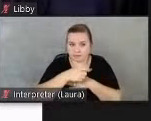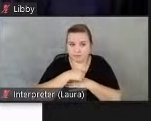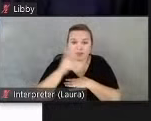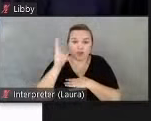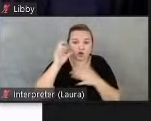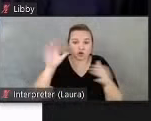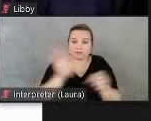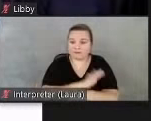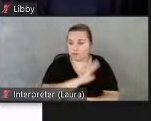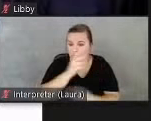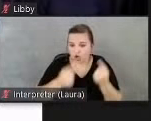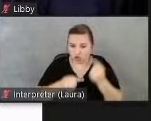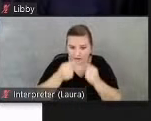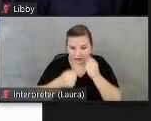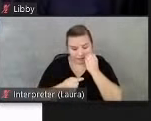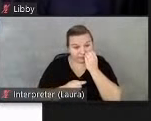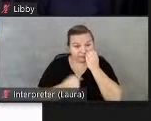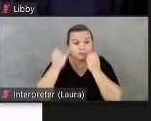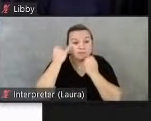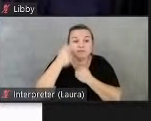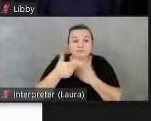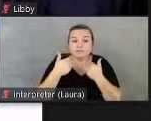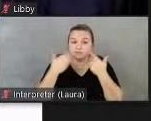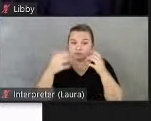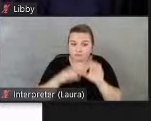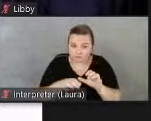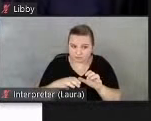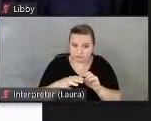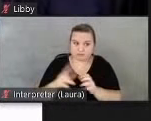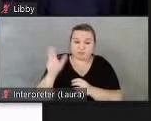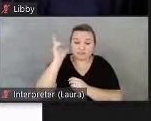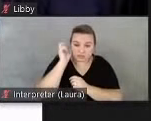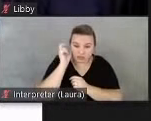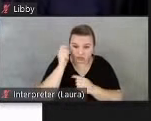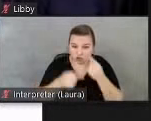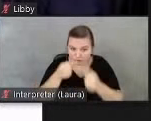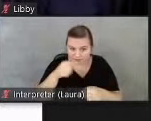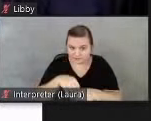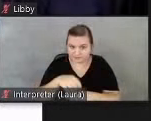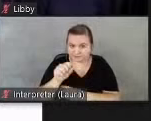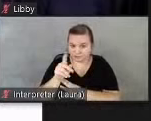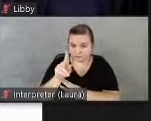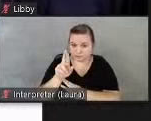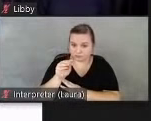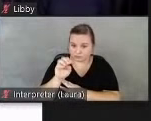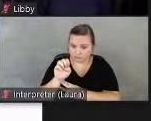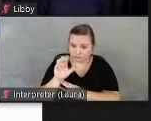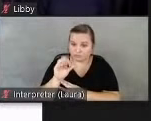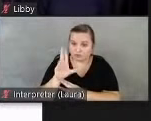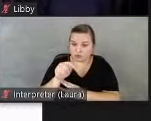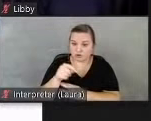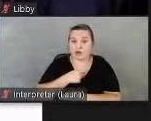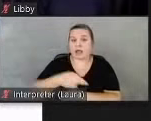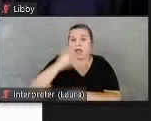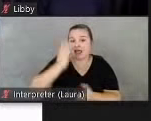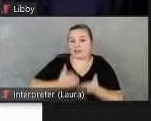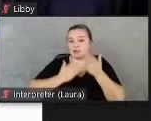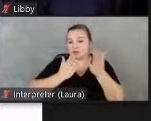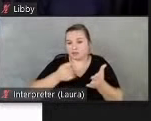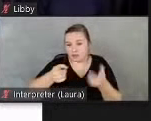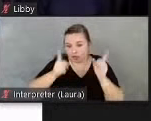So if you ever get the chance to hear oral arguments in the Supreme Court, I highly recommend that you go,